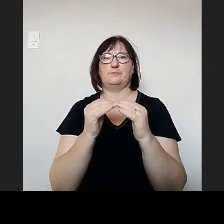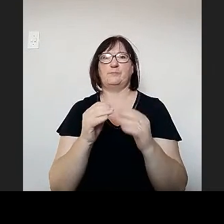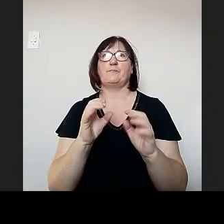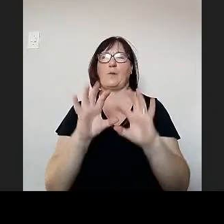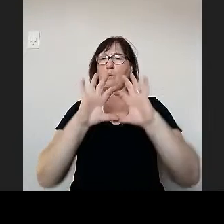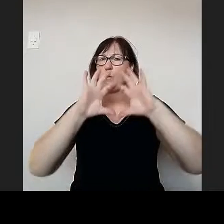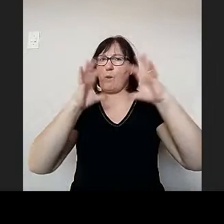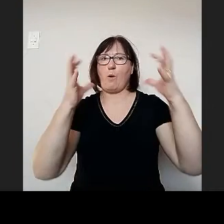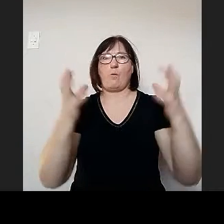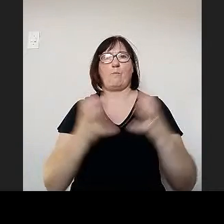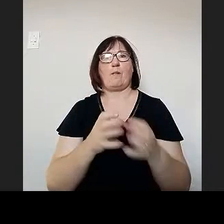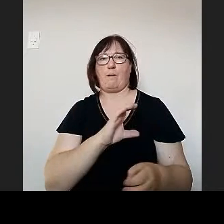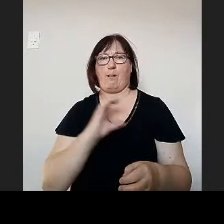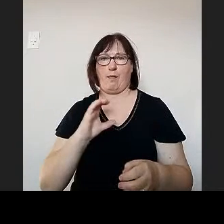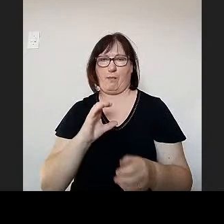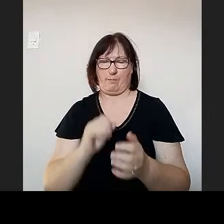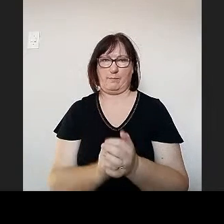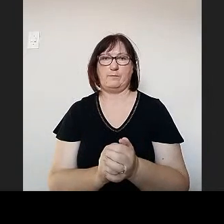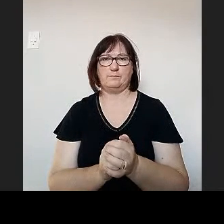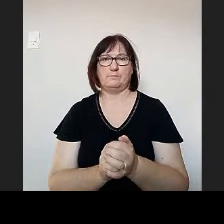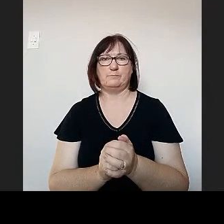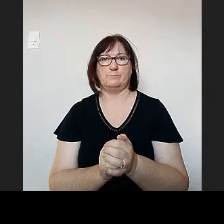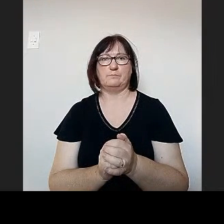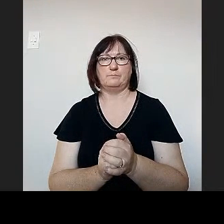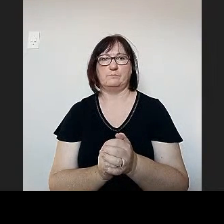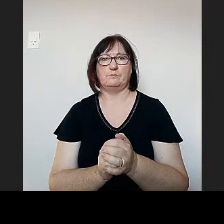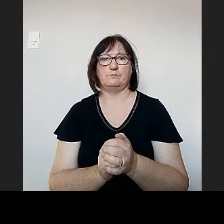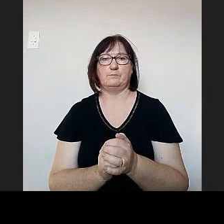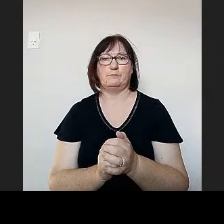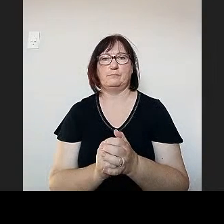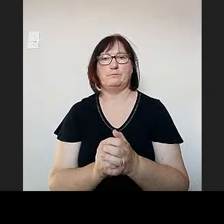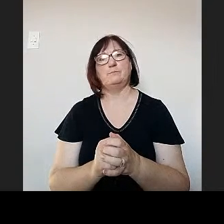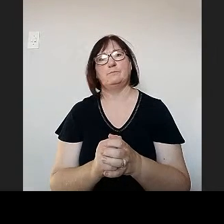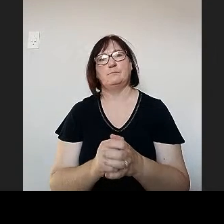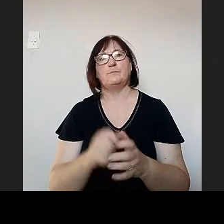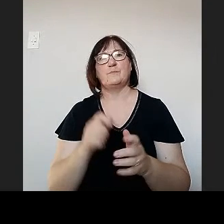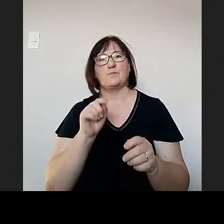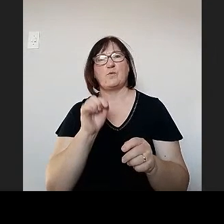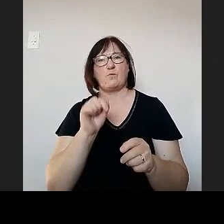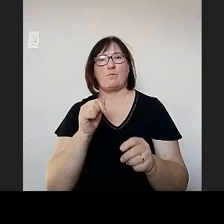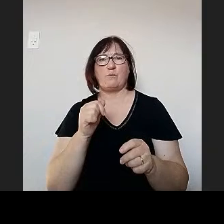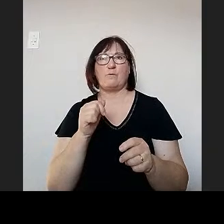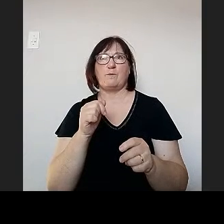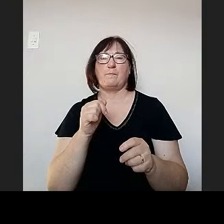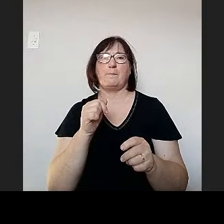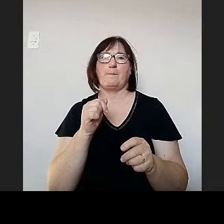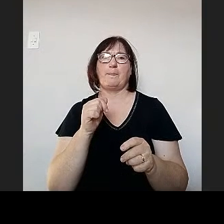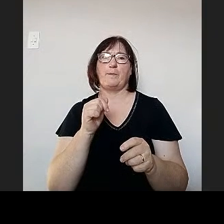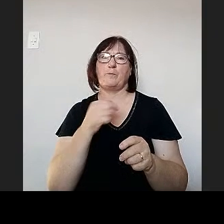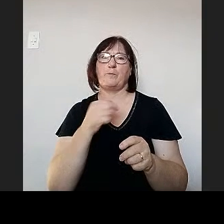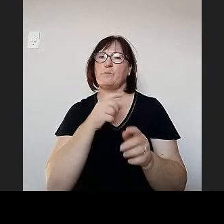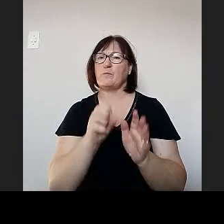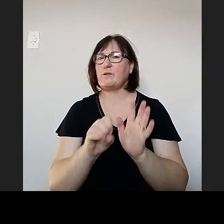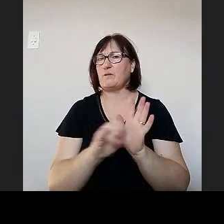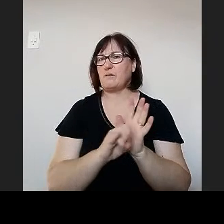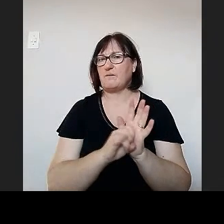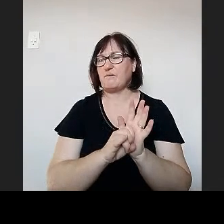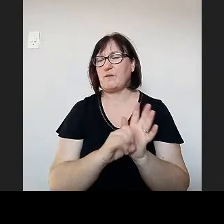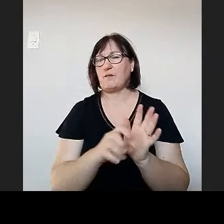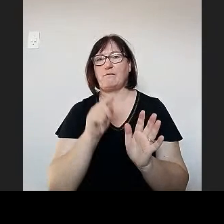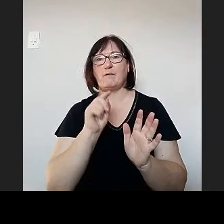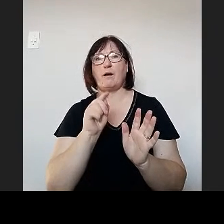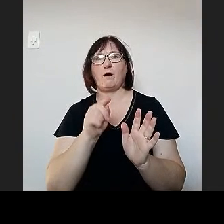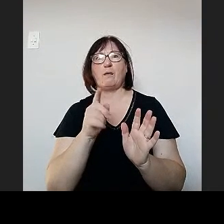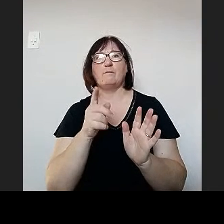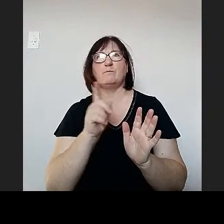While there was a strong demand expressed for more granular code of environment, goods of identifying its impact, and it is also agreed